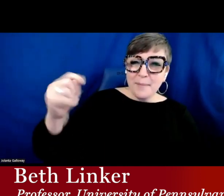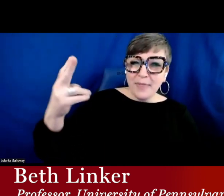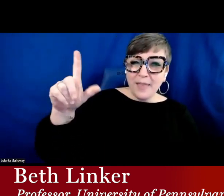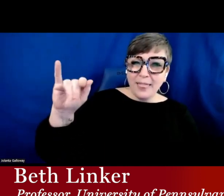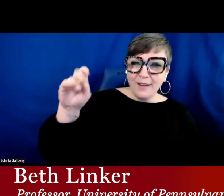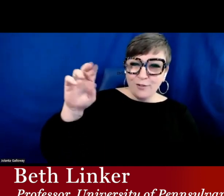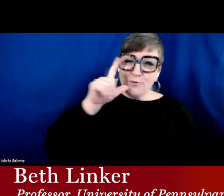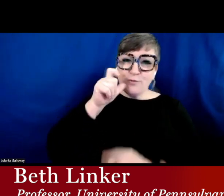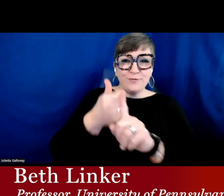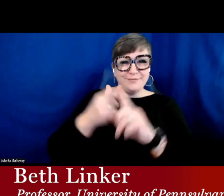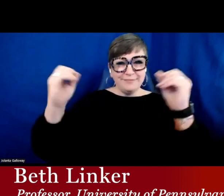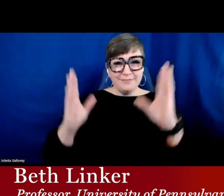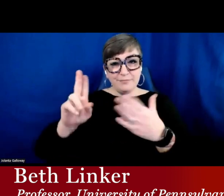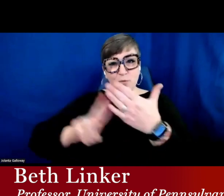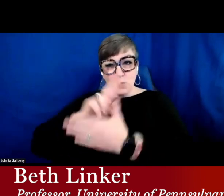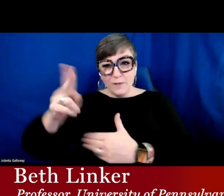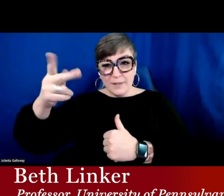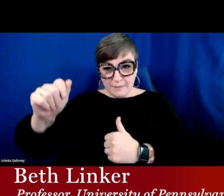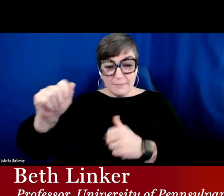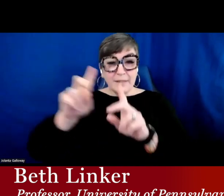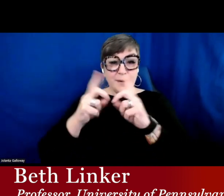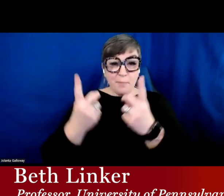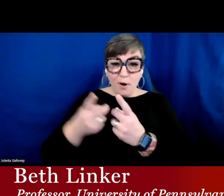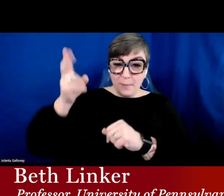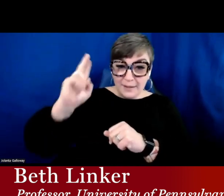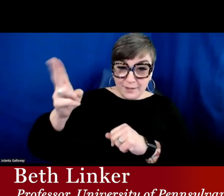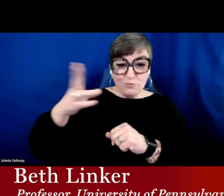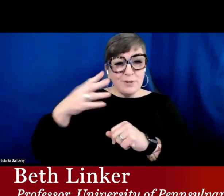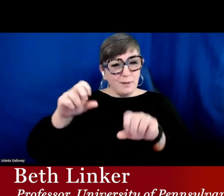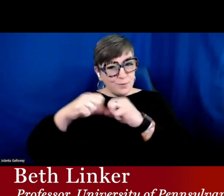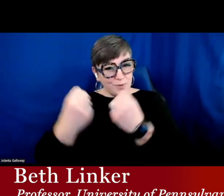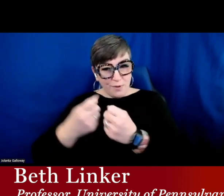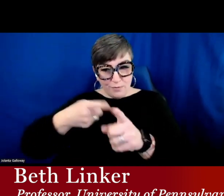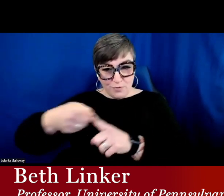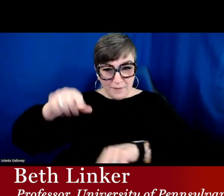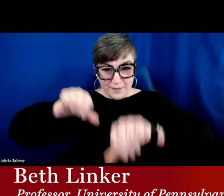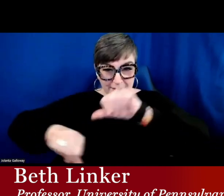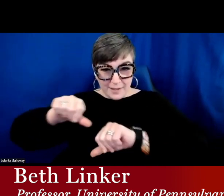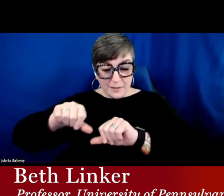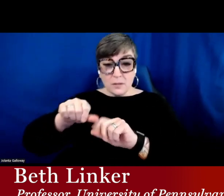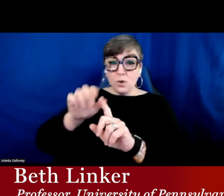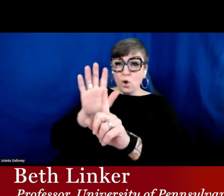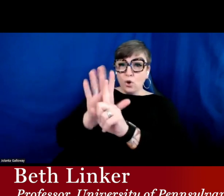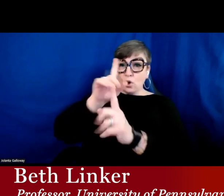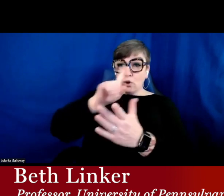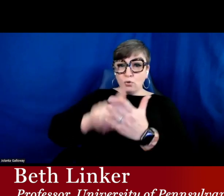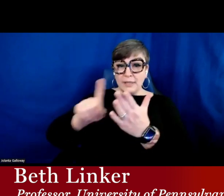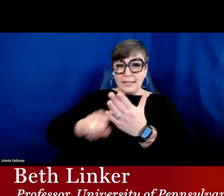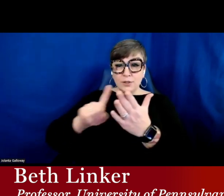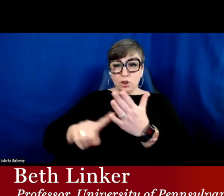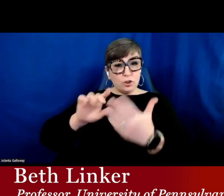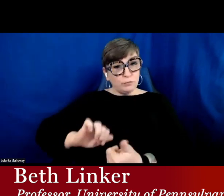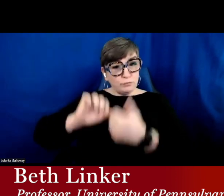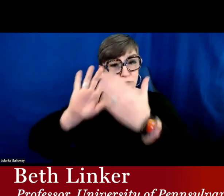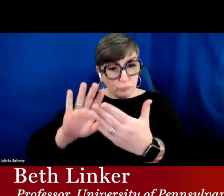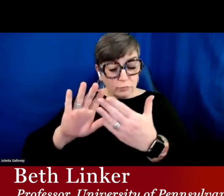pennsylvania in the department of history and sociology of science her research and teaching interests include the history of